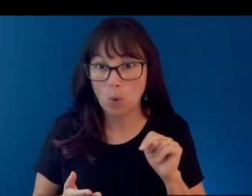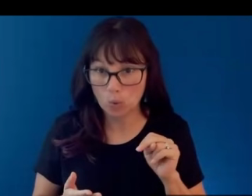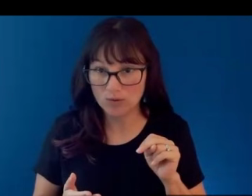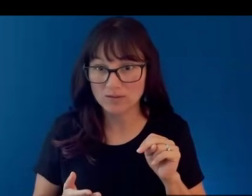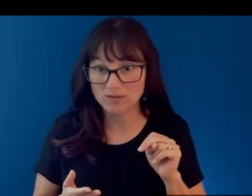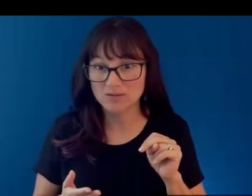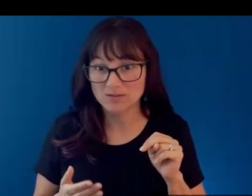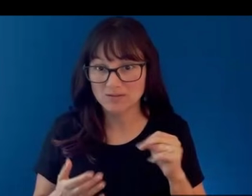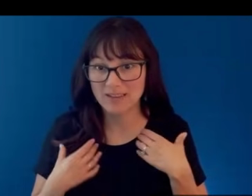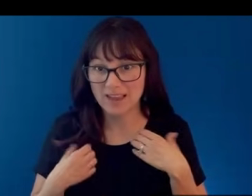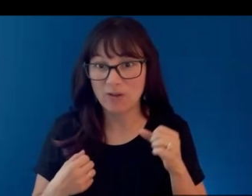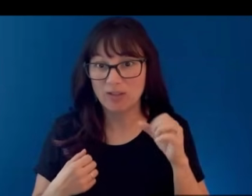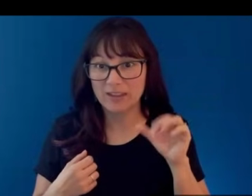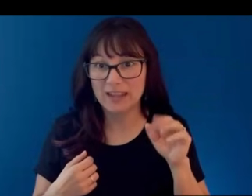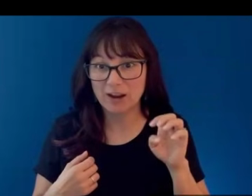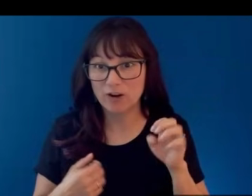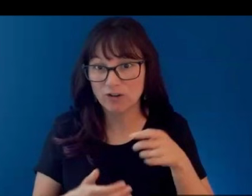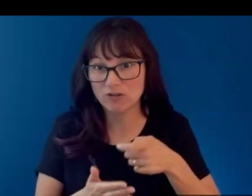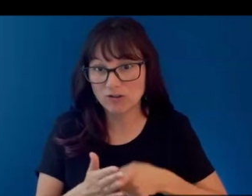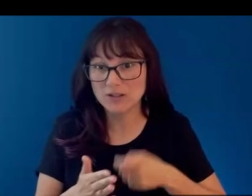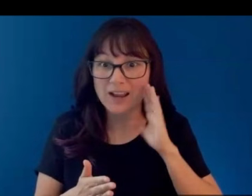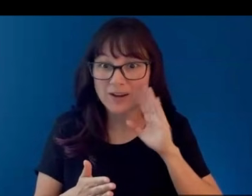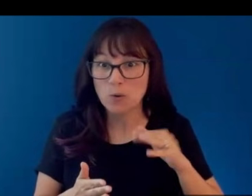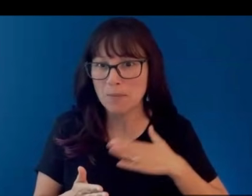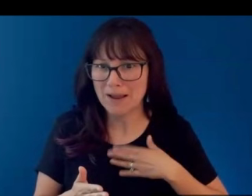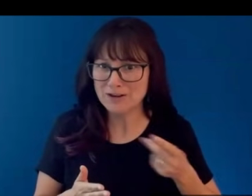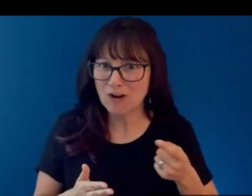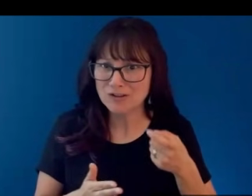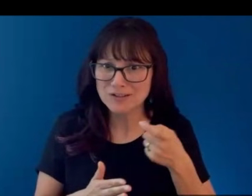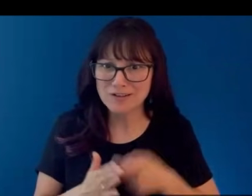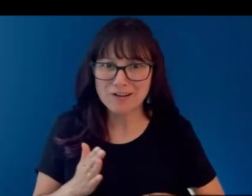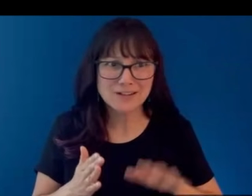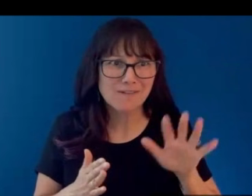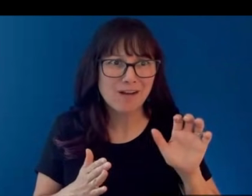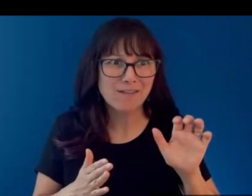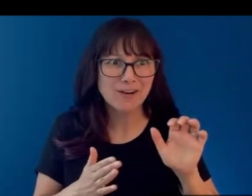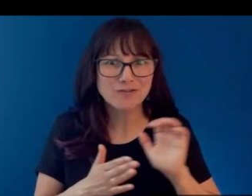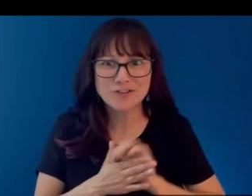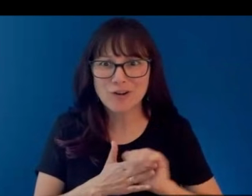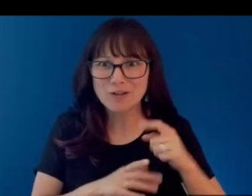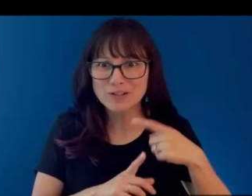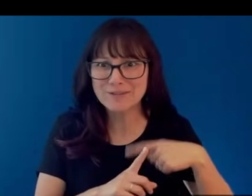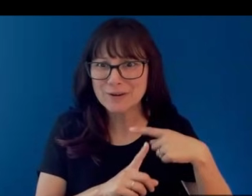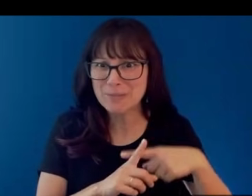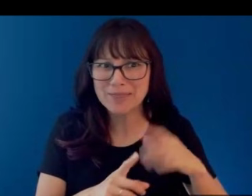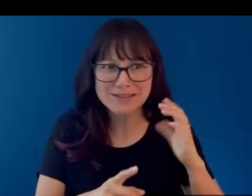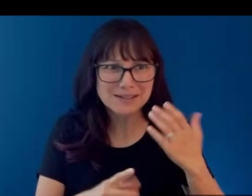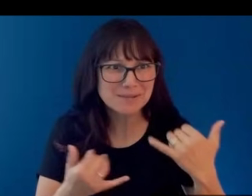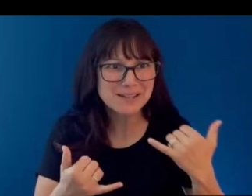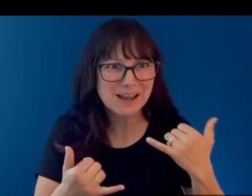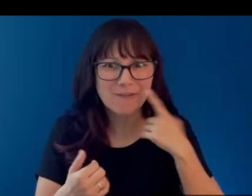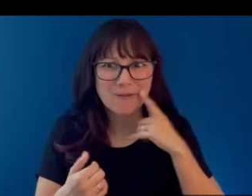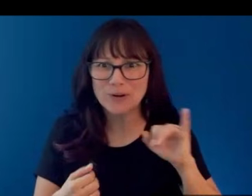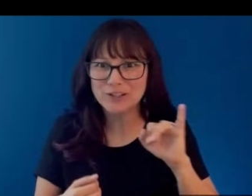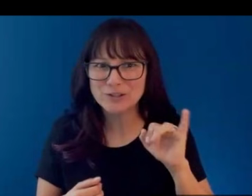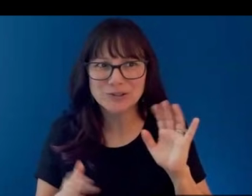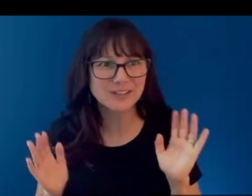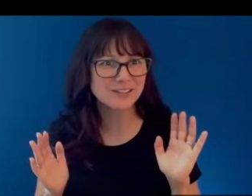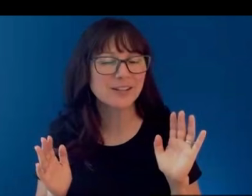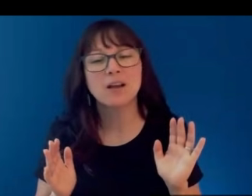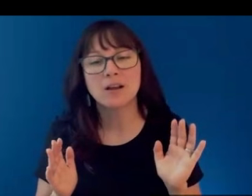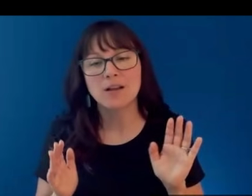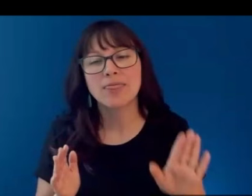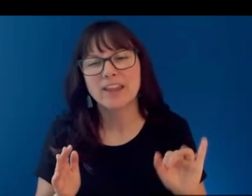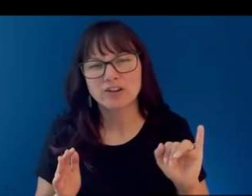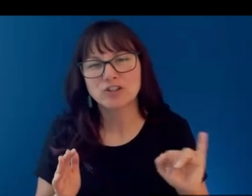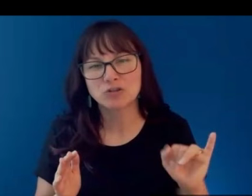costs. I know my dogs cost me $500 a month nowadays to have insurance, although their